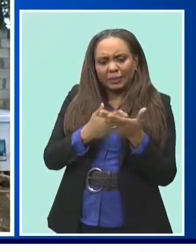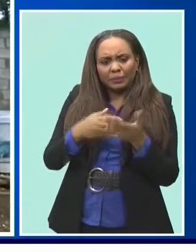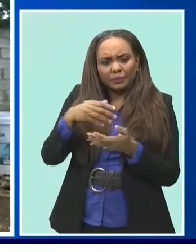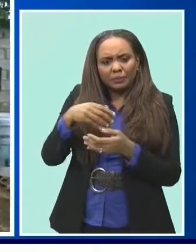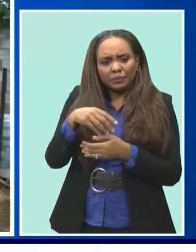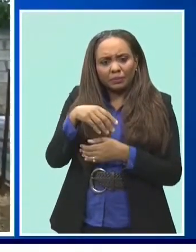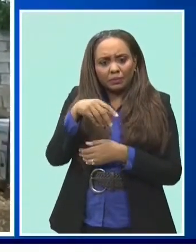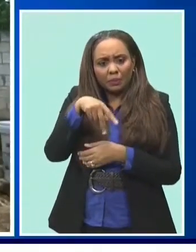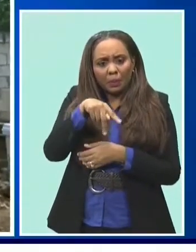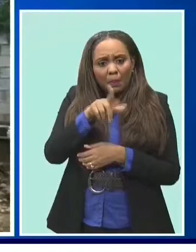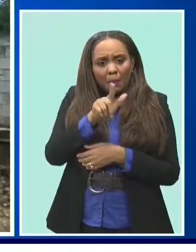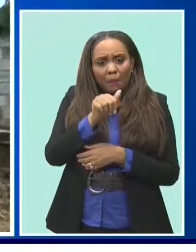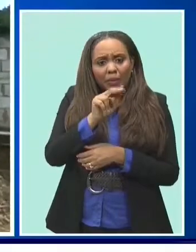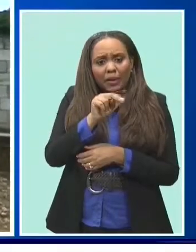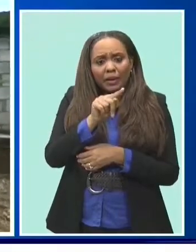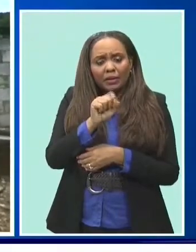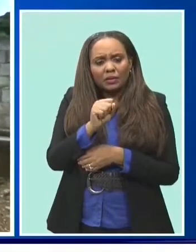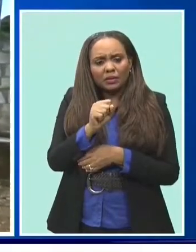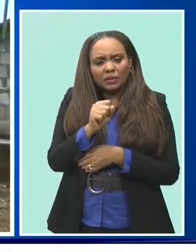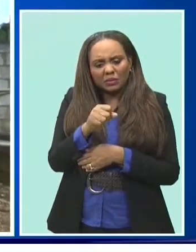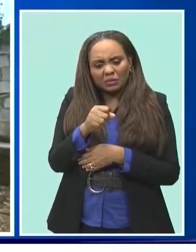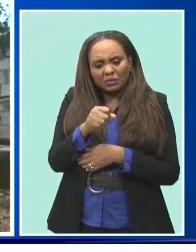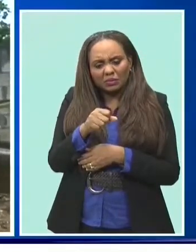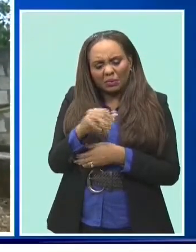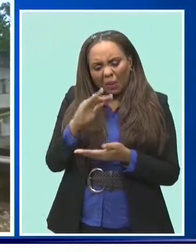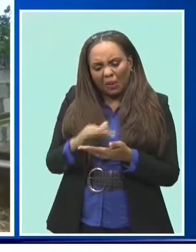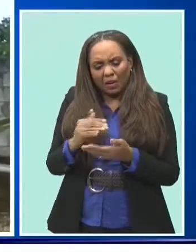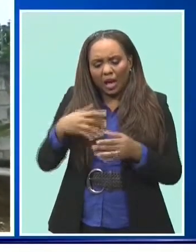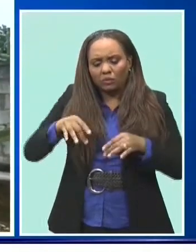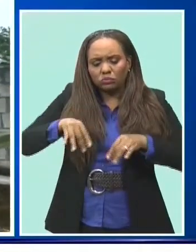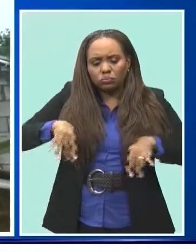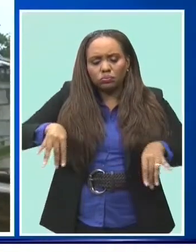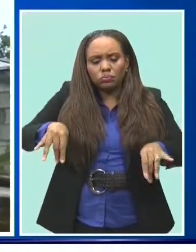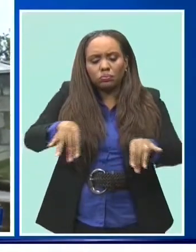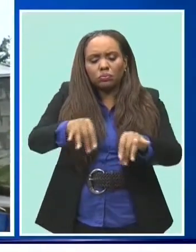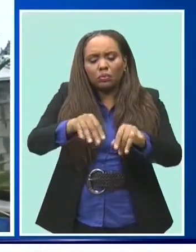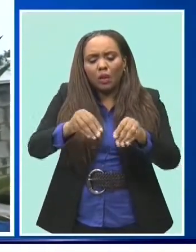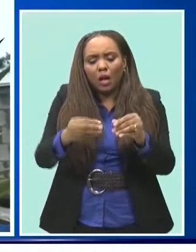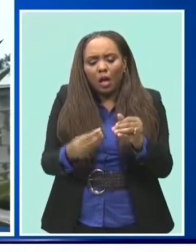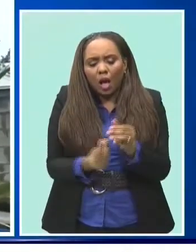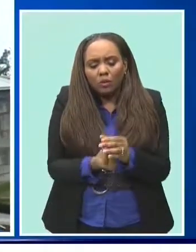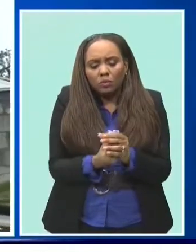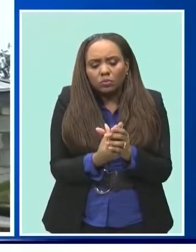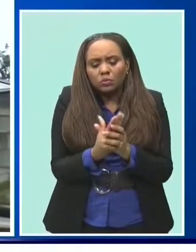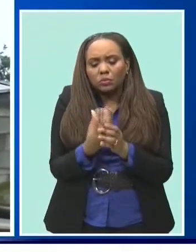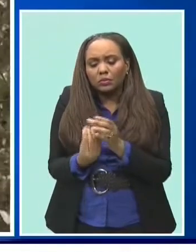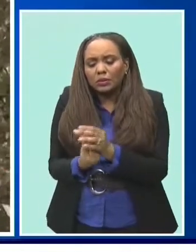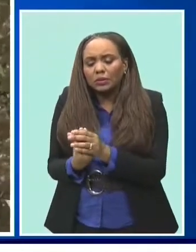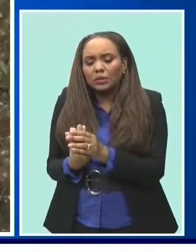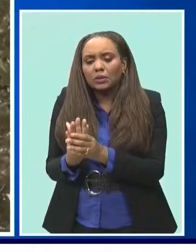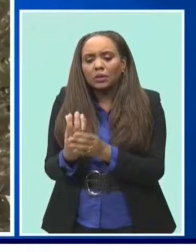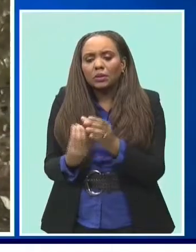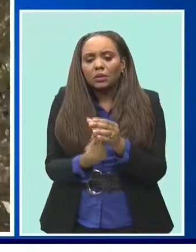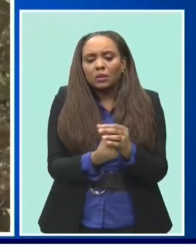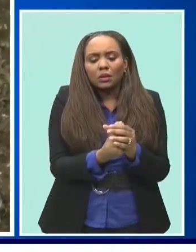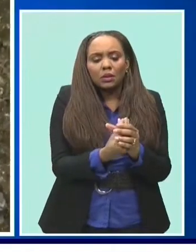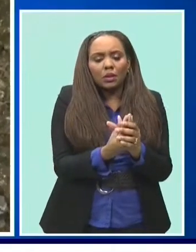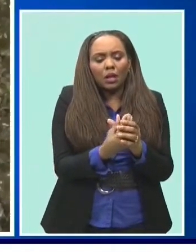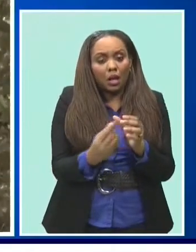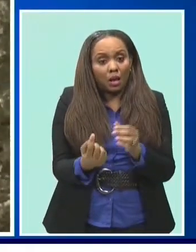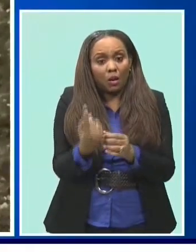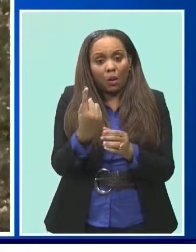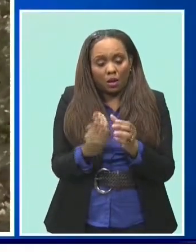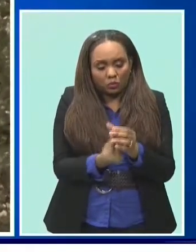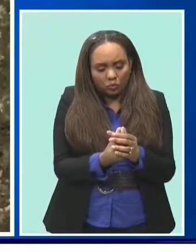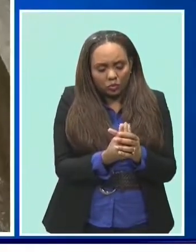them, right? And I start to plant from those and I take the seed from the one that bear